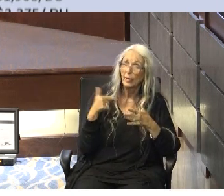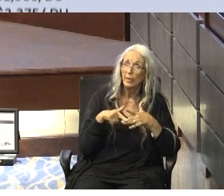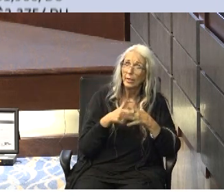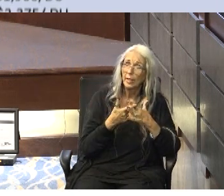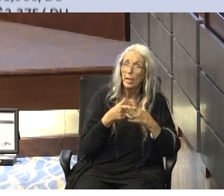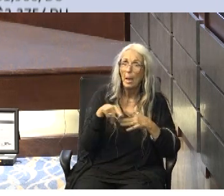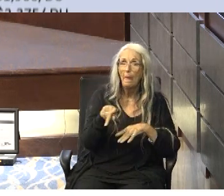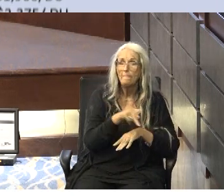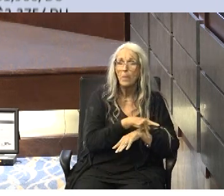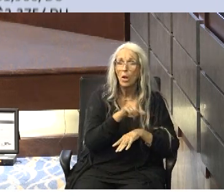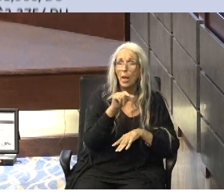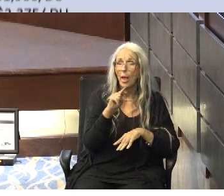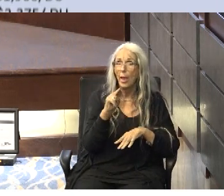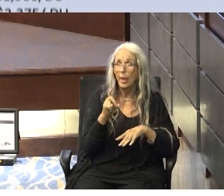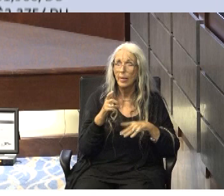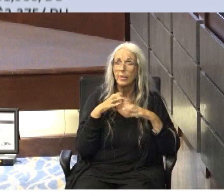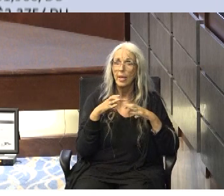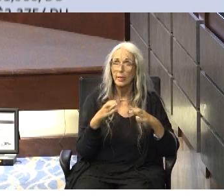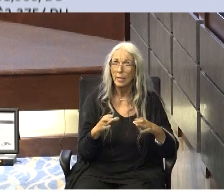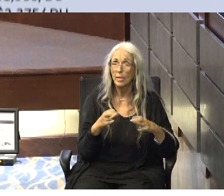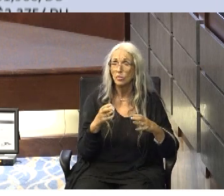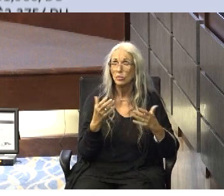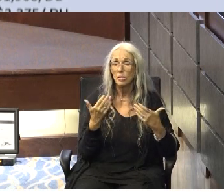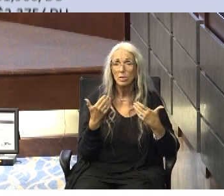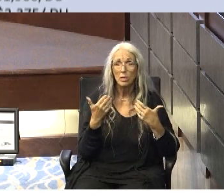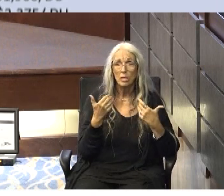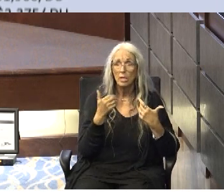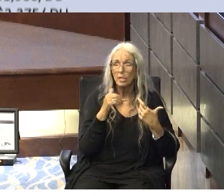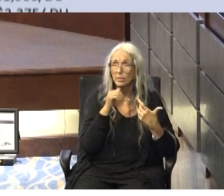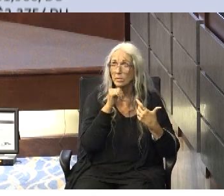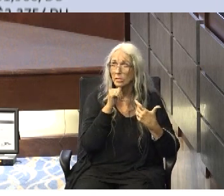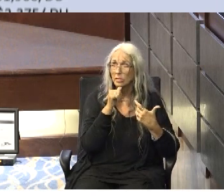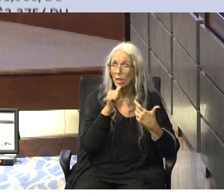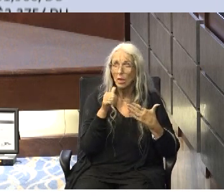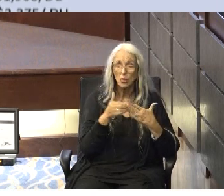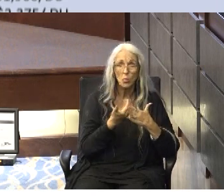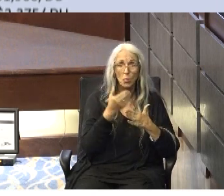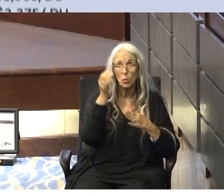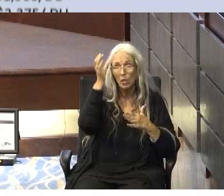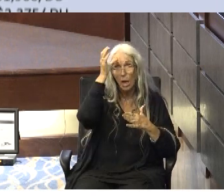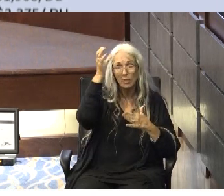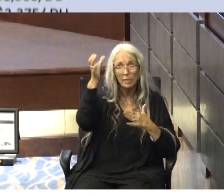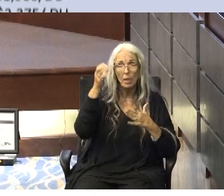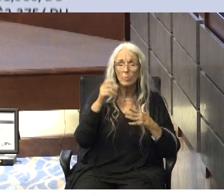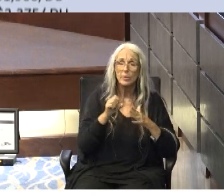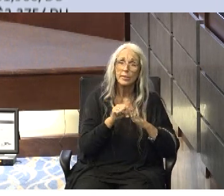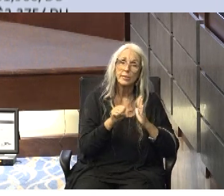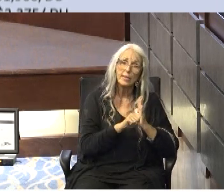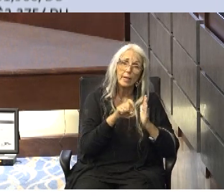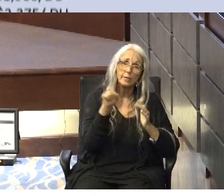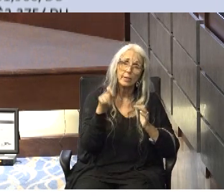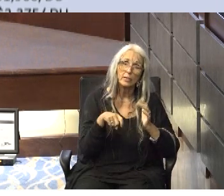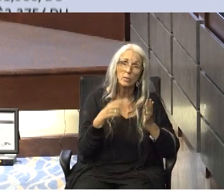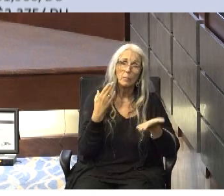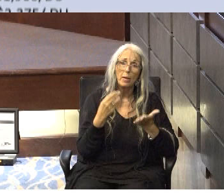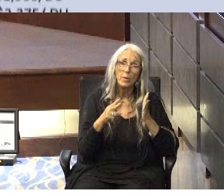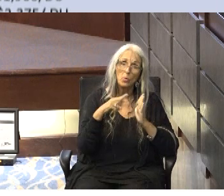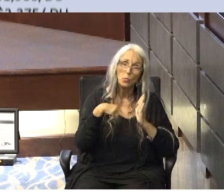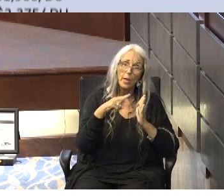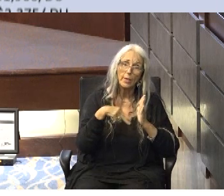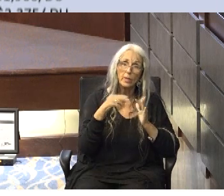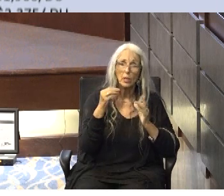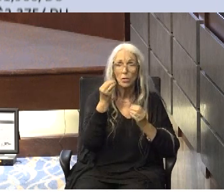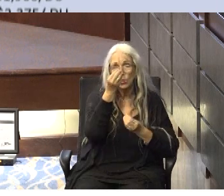parkland dedication guidelines is not a new concept in the state of Texas, and also you may have read recently about it in the